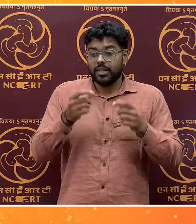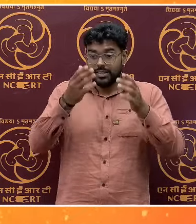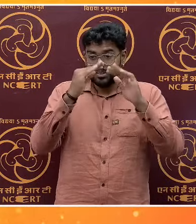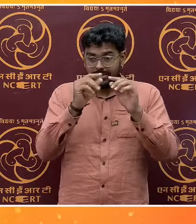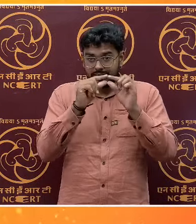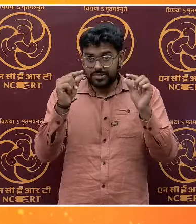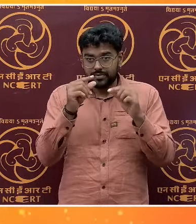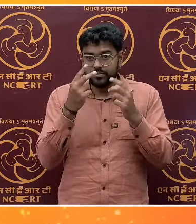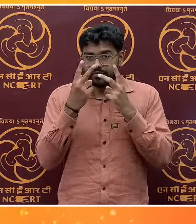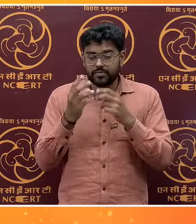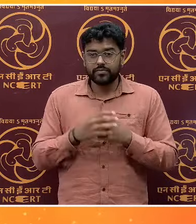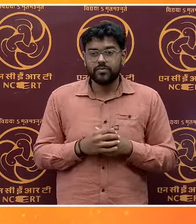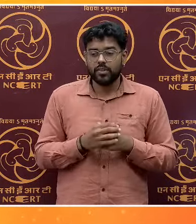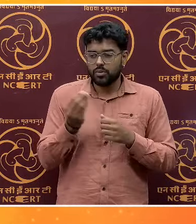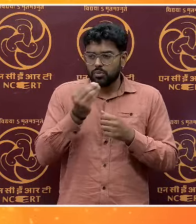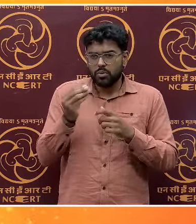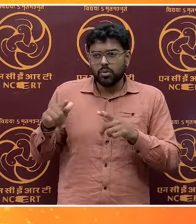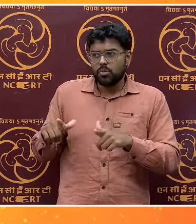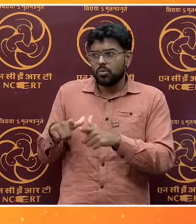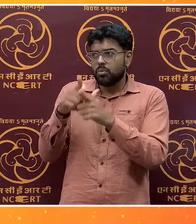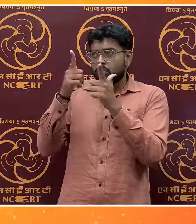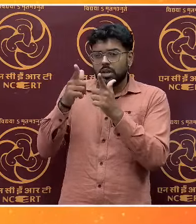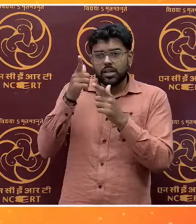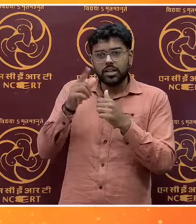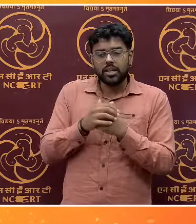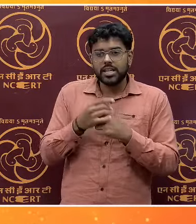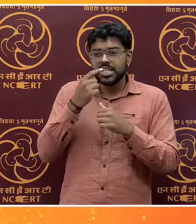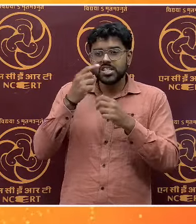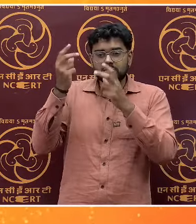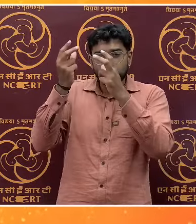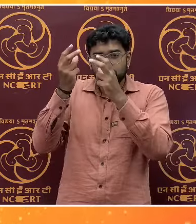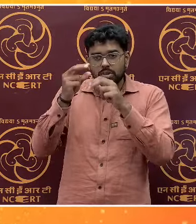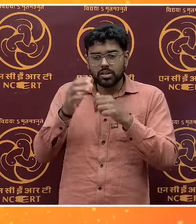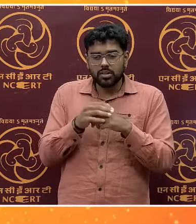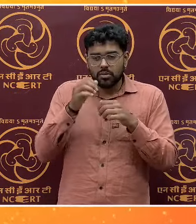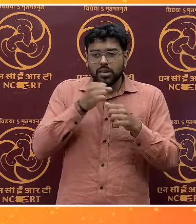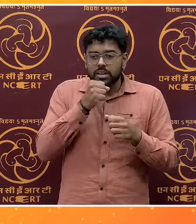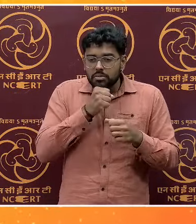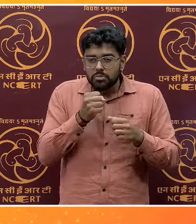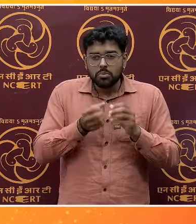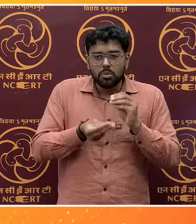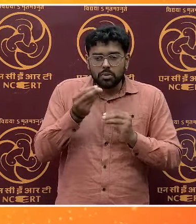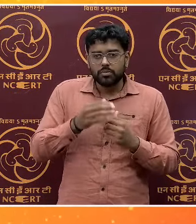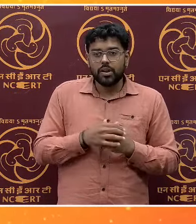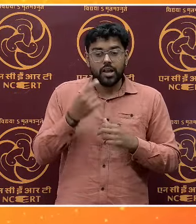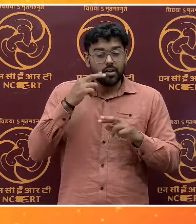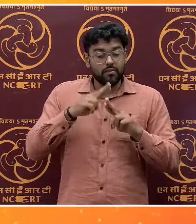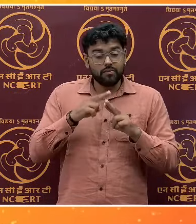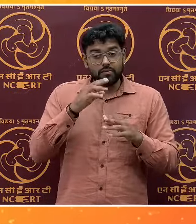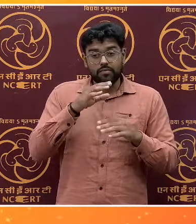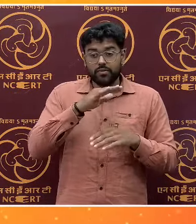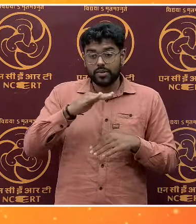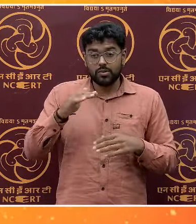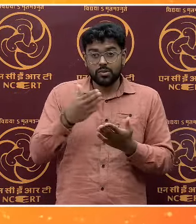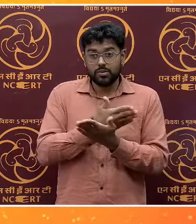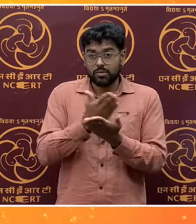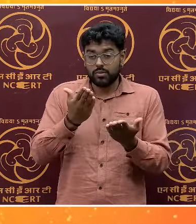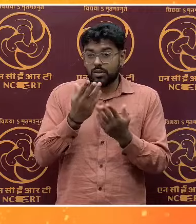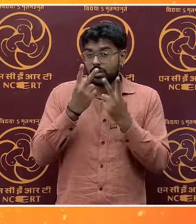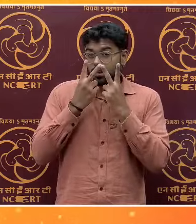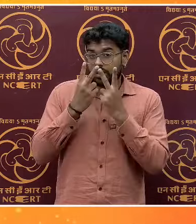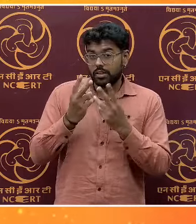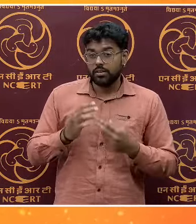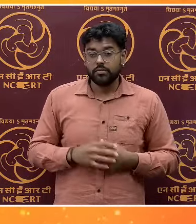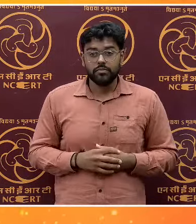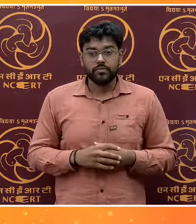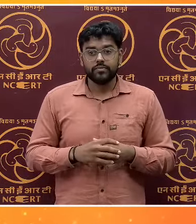we can see recent snow, aged and slow. So mm. it's BB. Now it's our kids' work to see that how it's